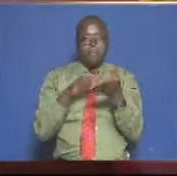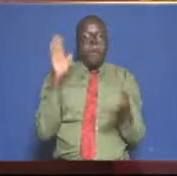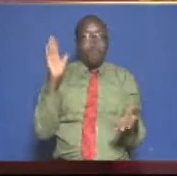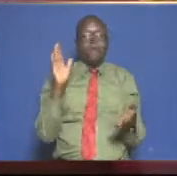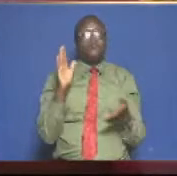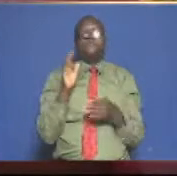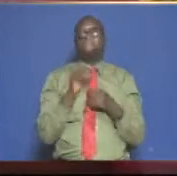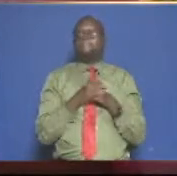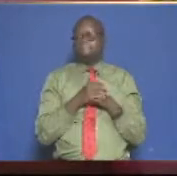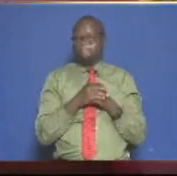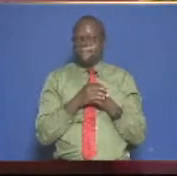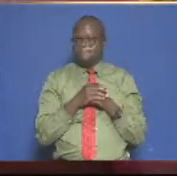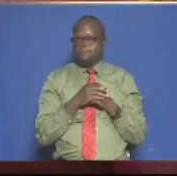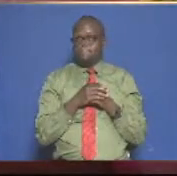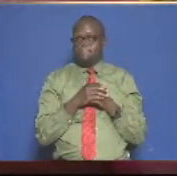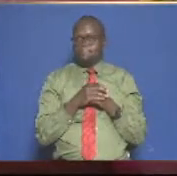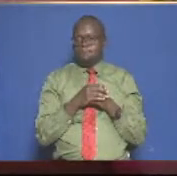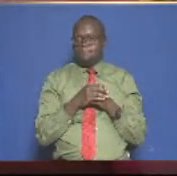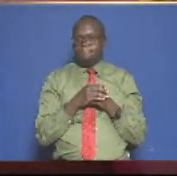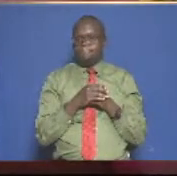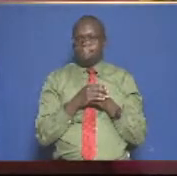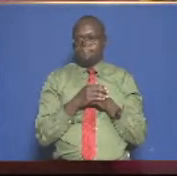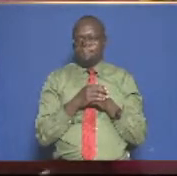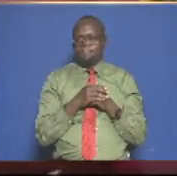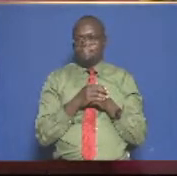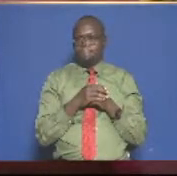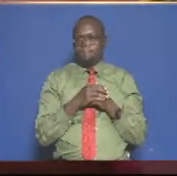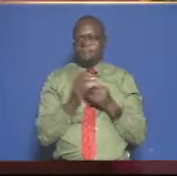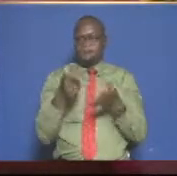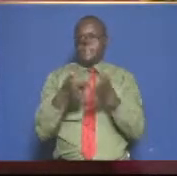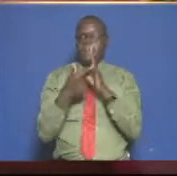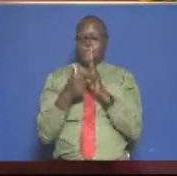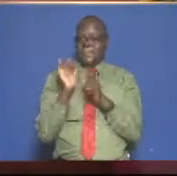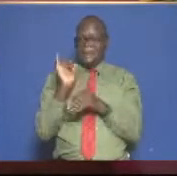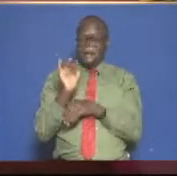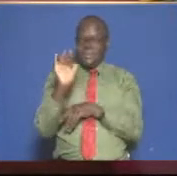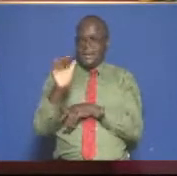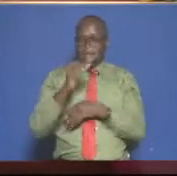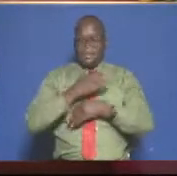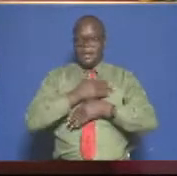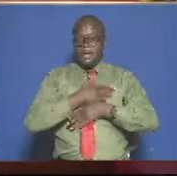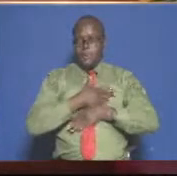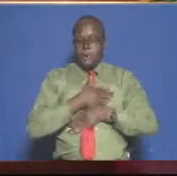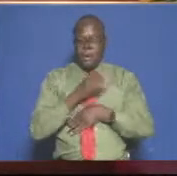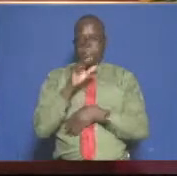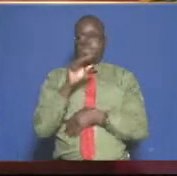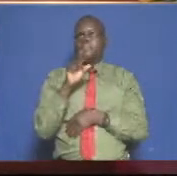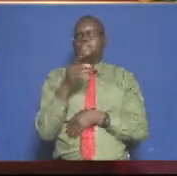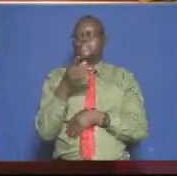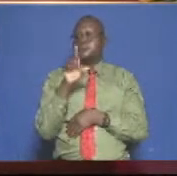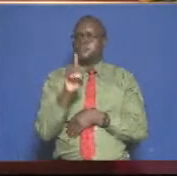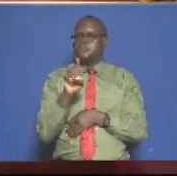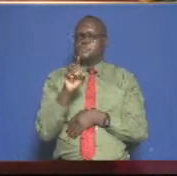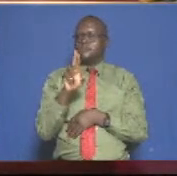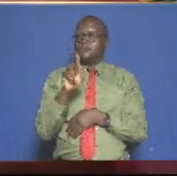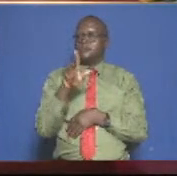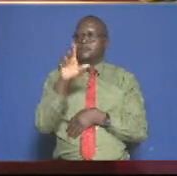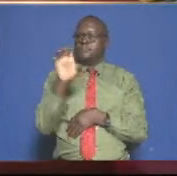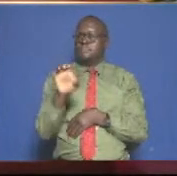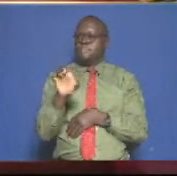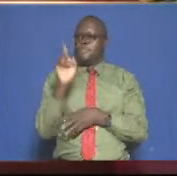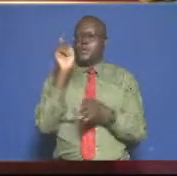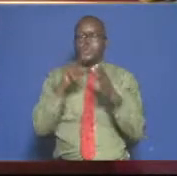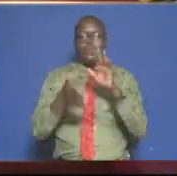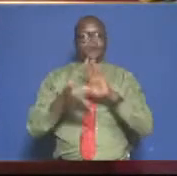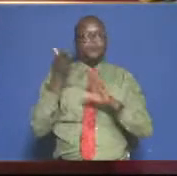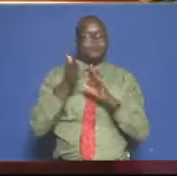this very important request that was asked by Honorable Duale. The last one is, what urgent measures